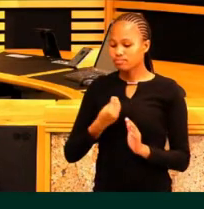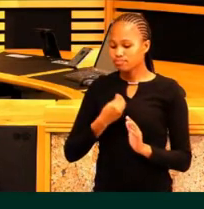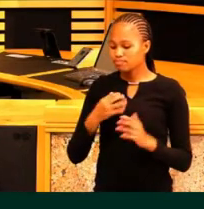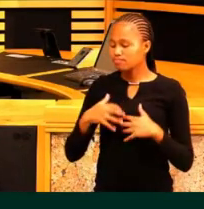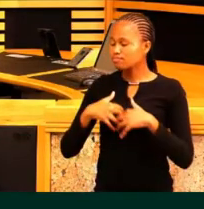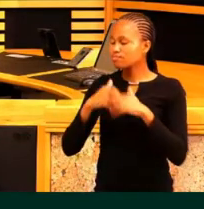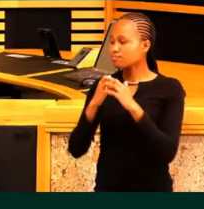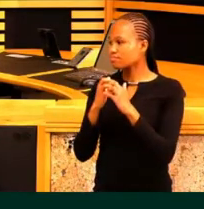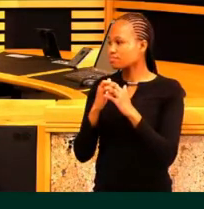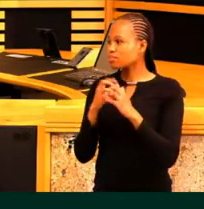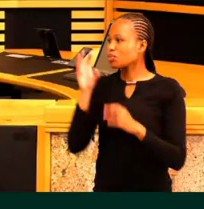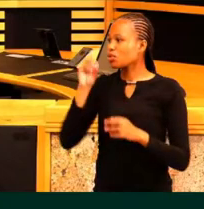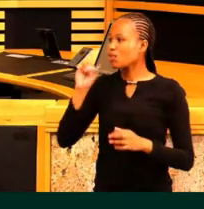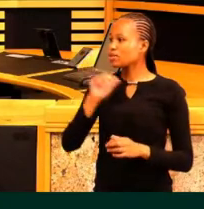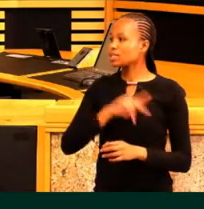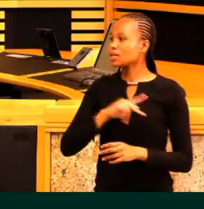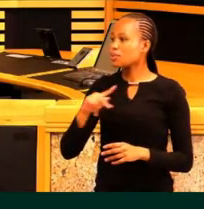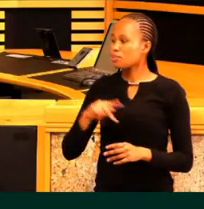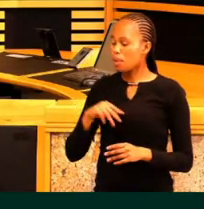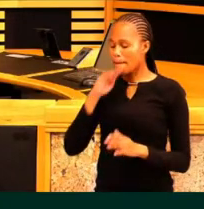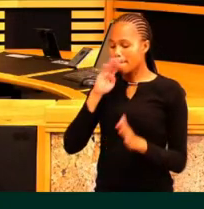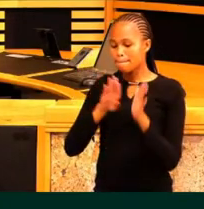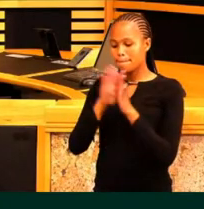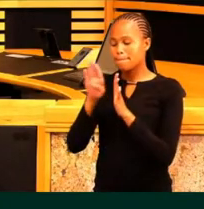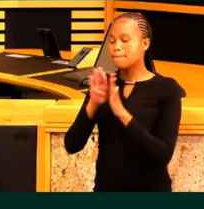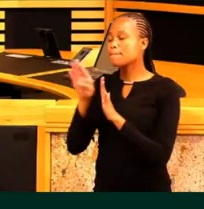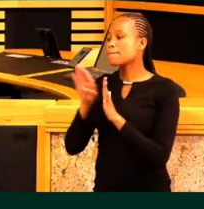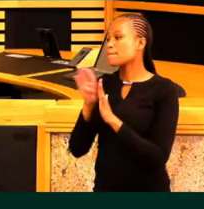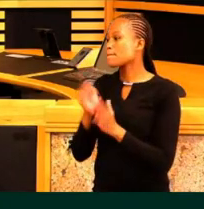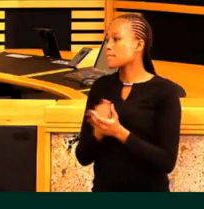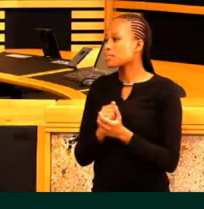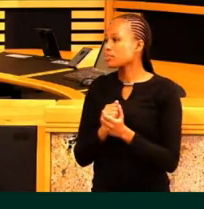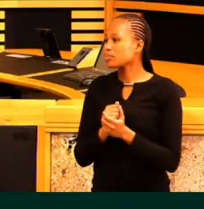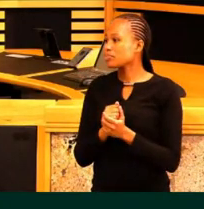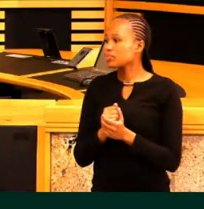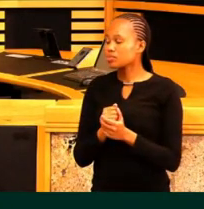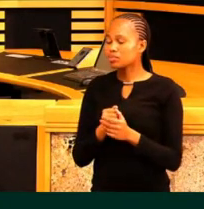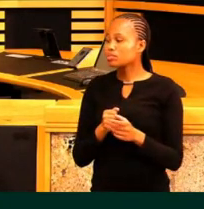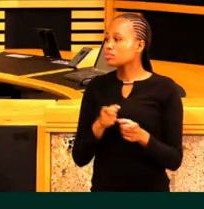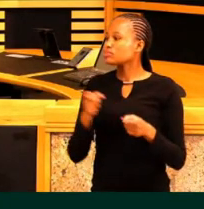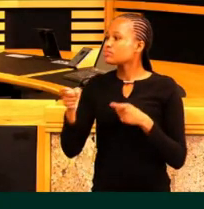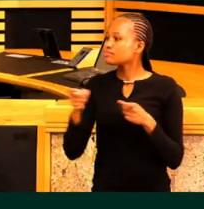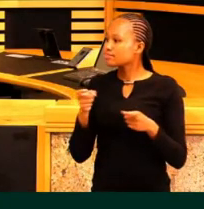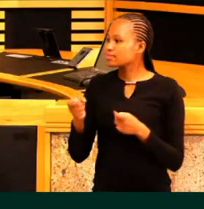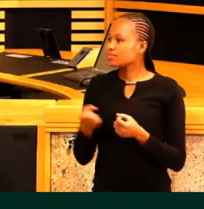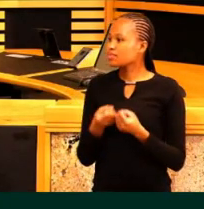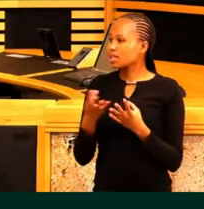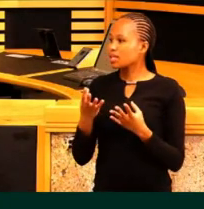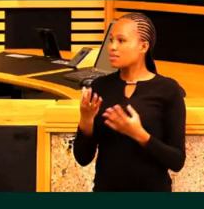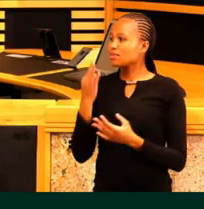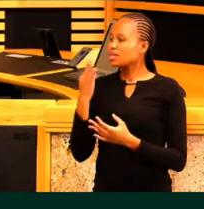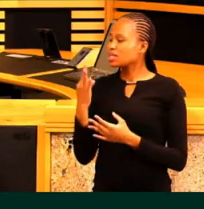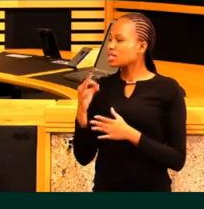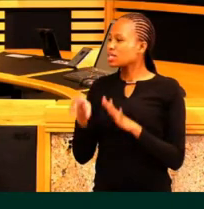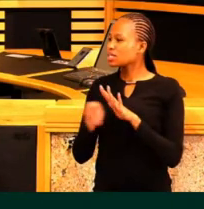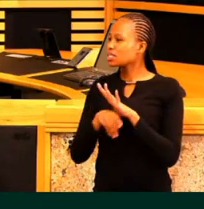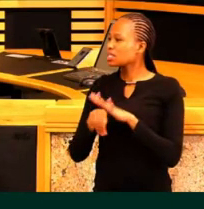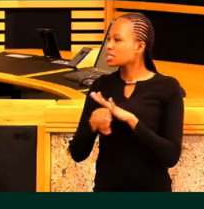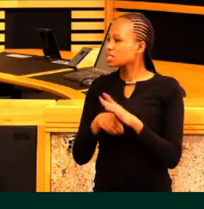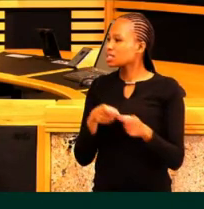within the office of the Premier has been successfully implemented the chief directorate is comprised of three distinct